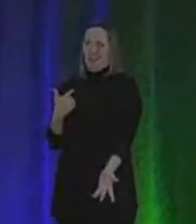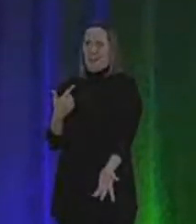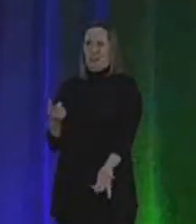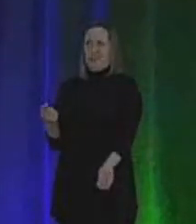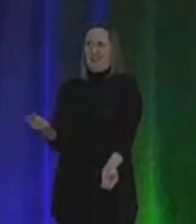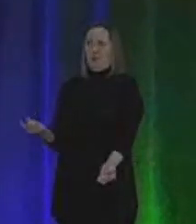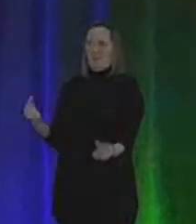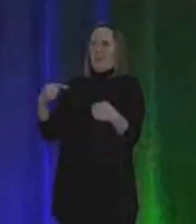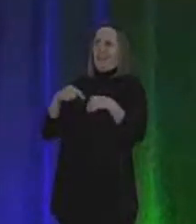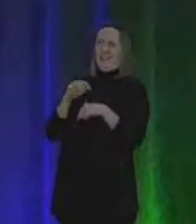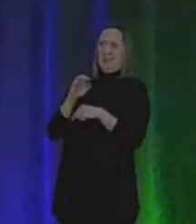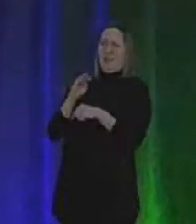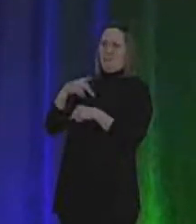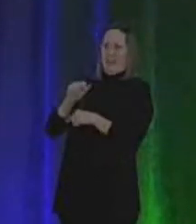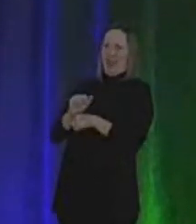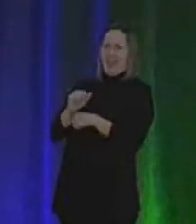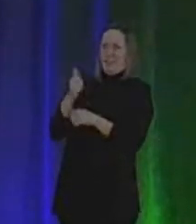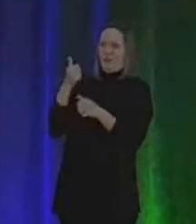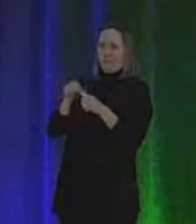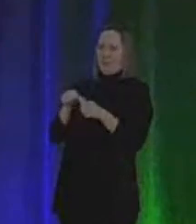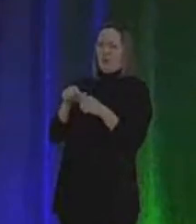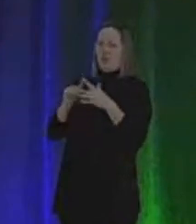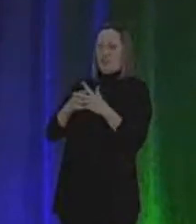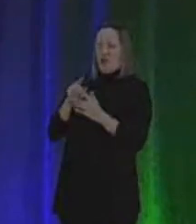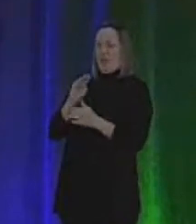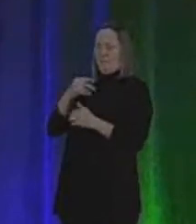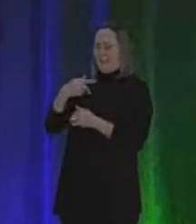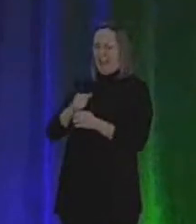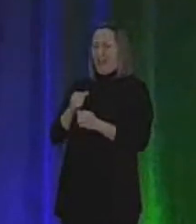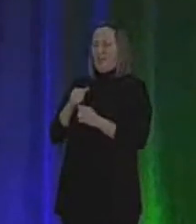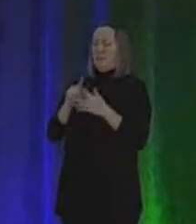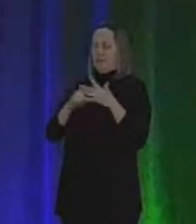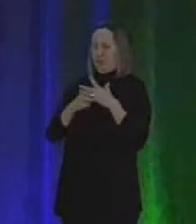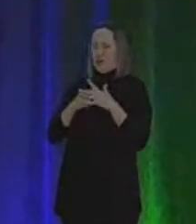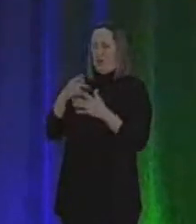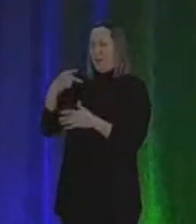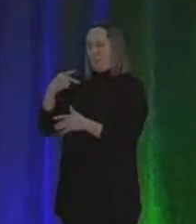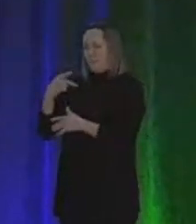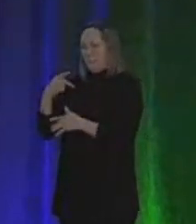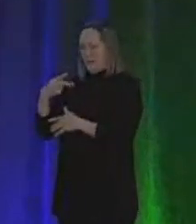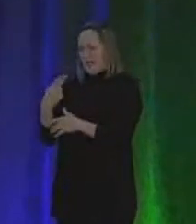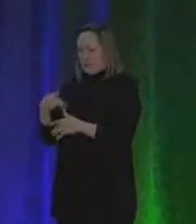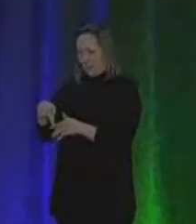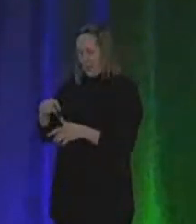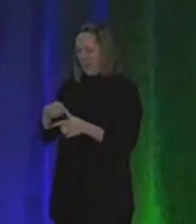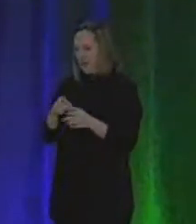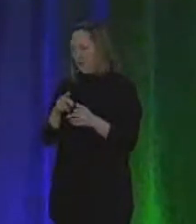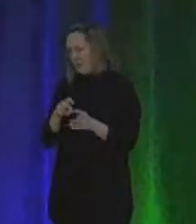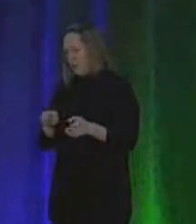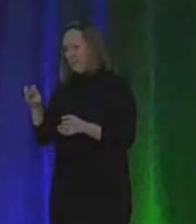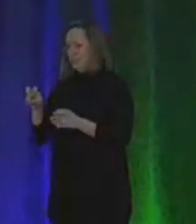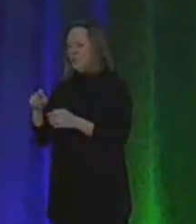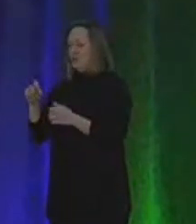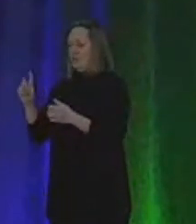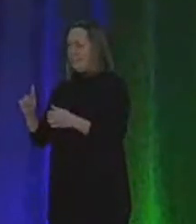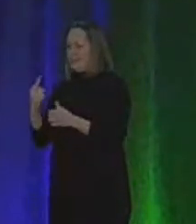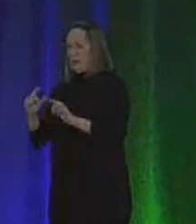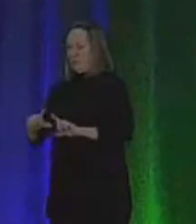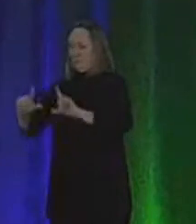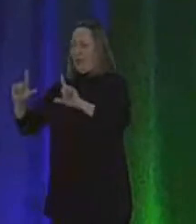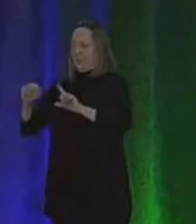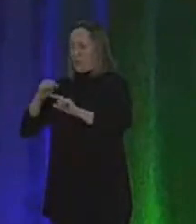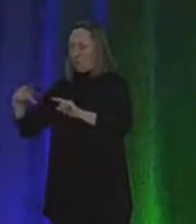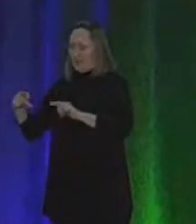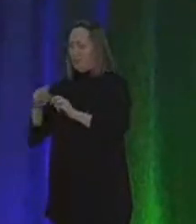back to MPAs? Because remember, we started in MPA land and with PHP, and then we kind of transitioned to single page applications with